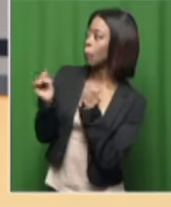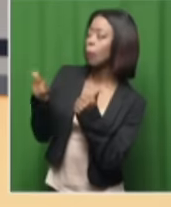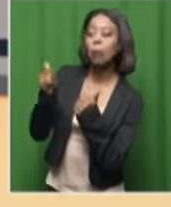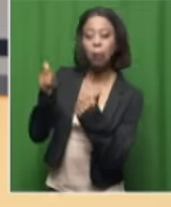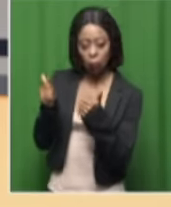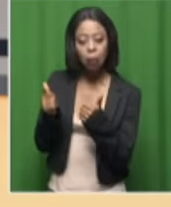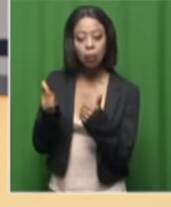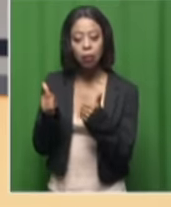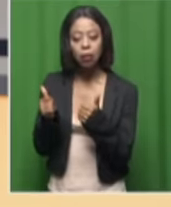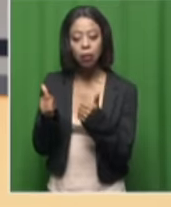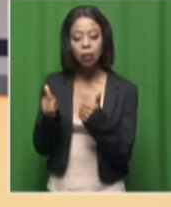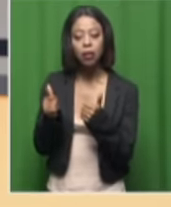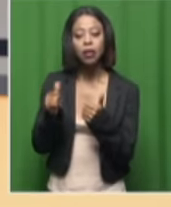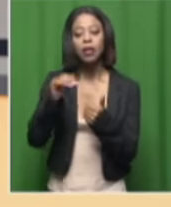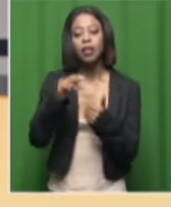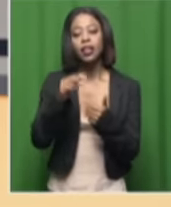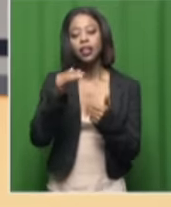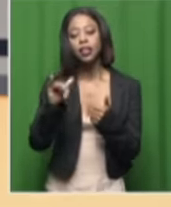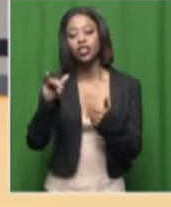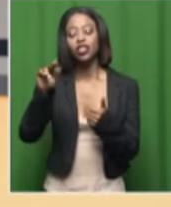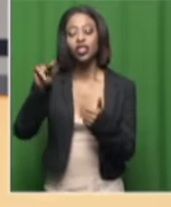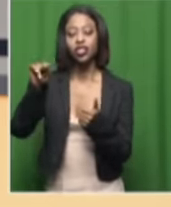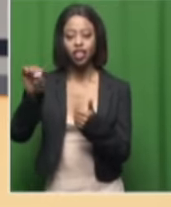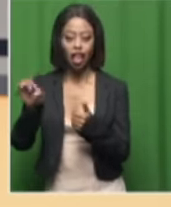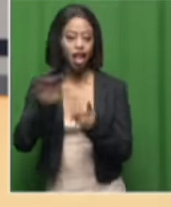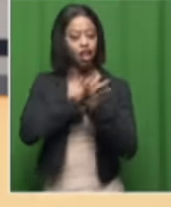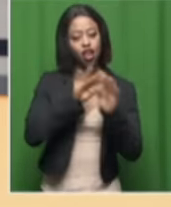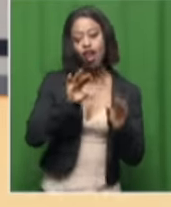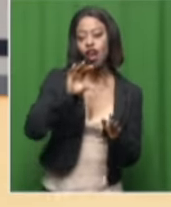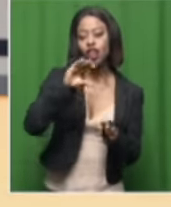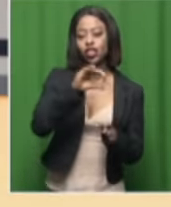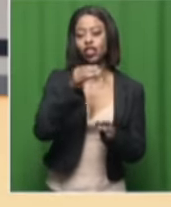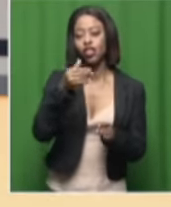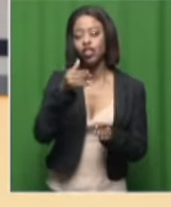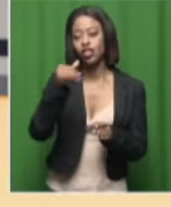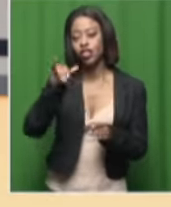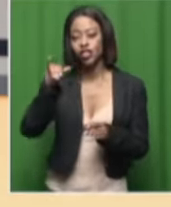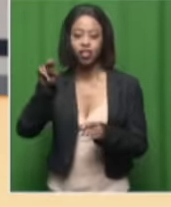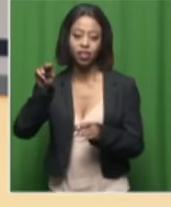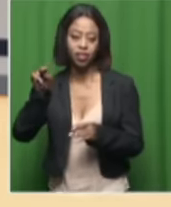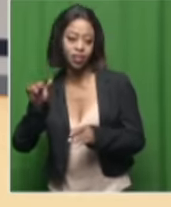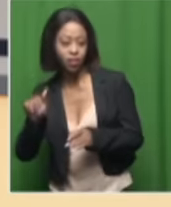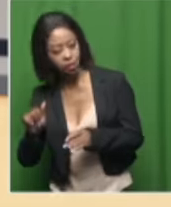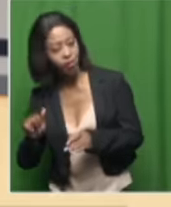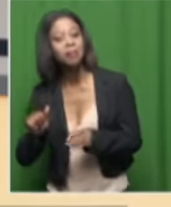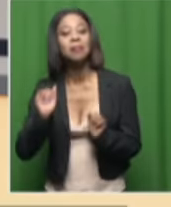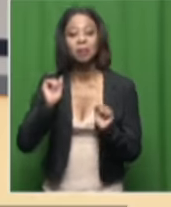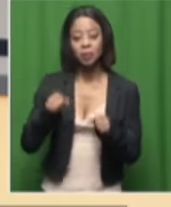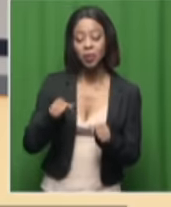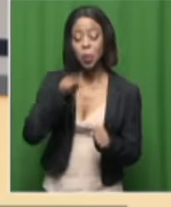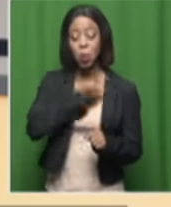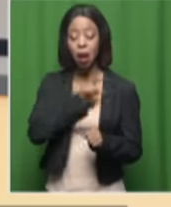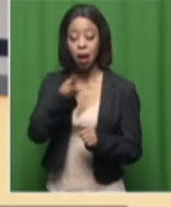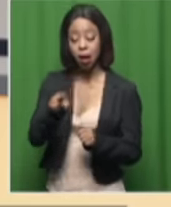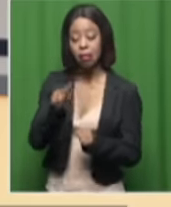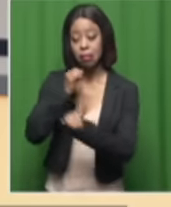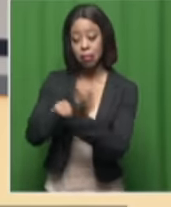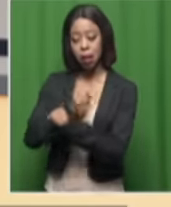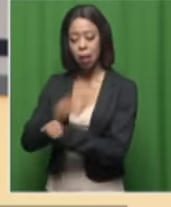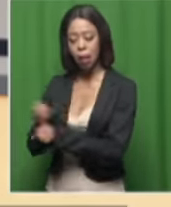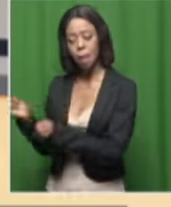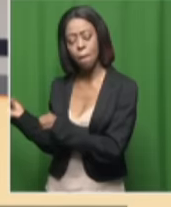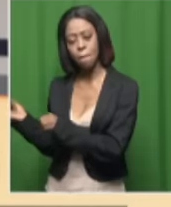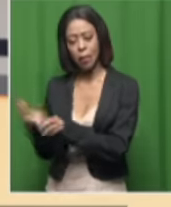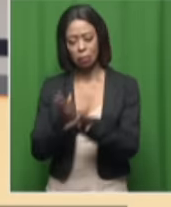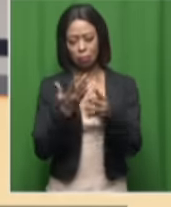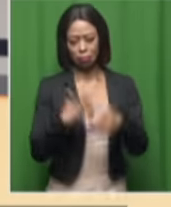Chain and not Chaine. All right, so Orlando Pirates have defended their MTN8 crown after beating league champions Mamelodi Sundowns